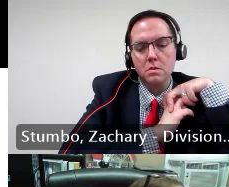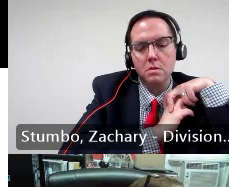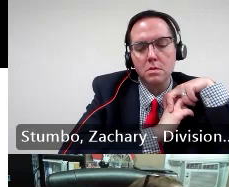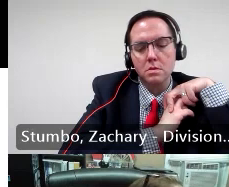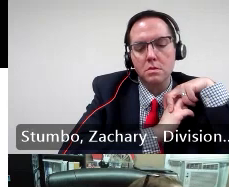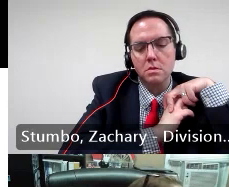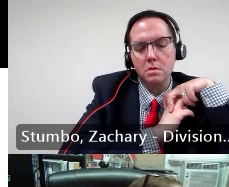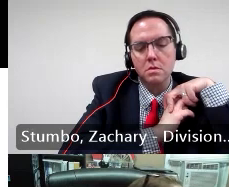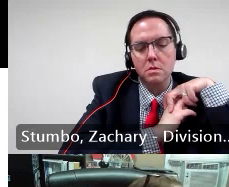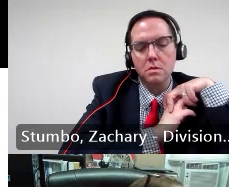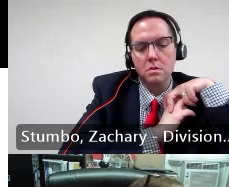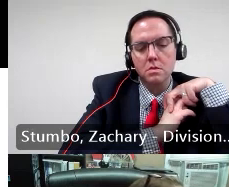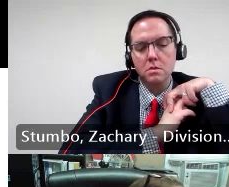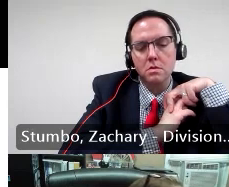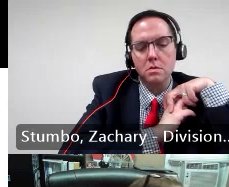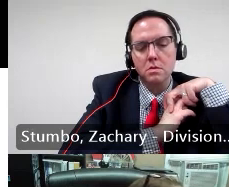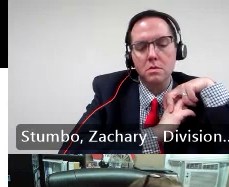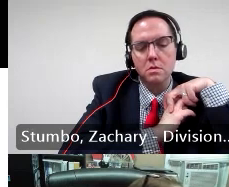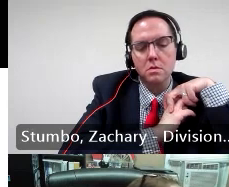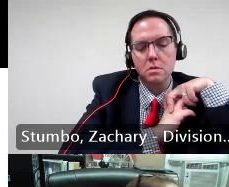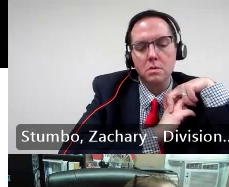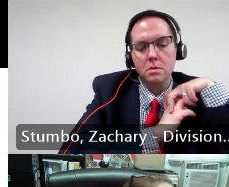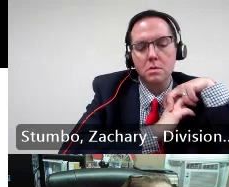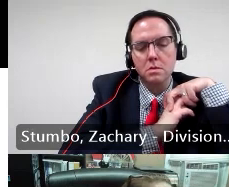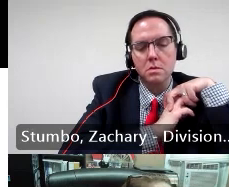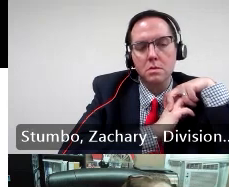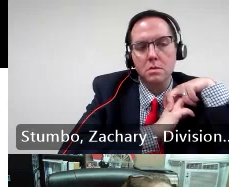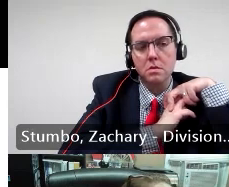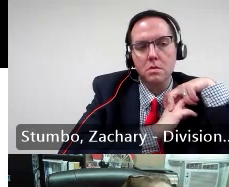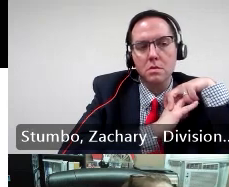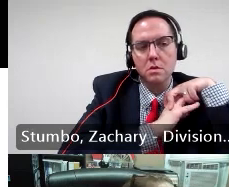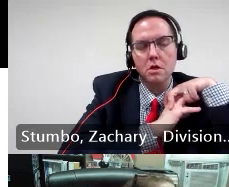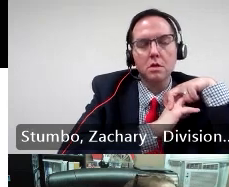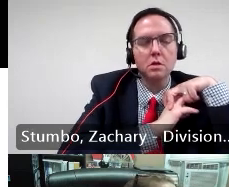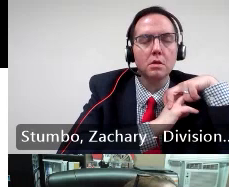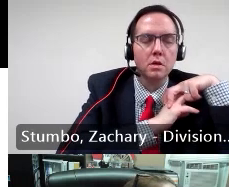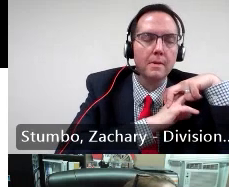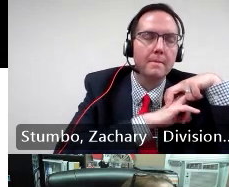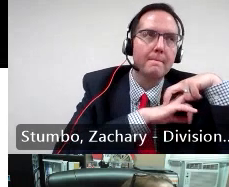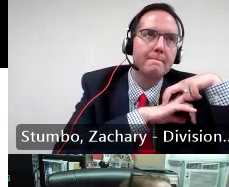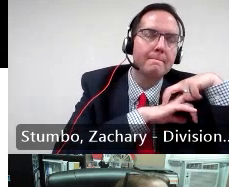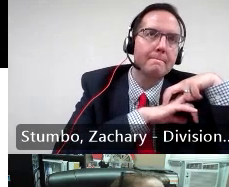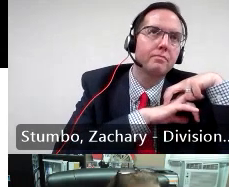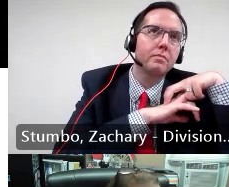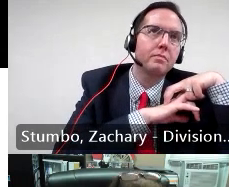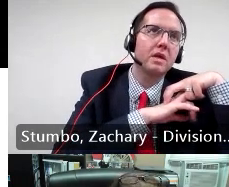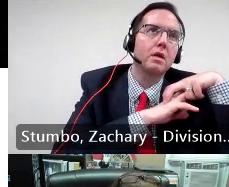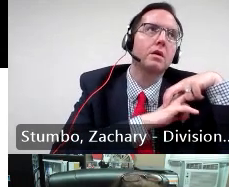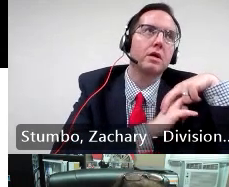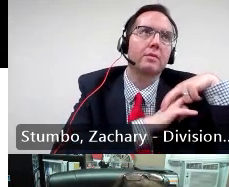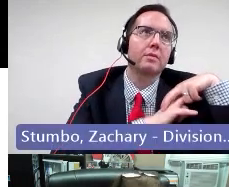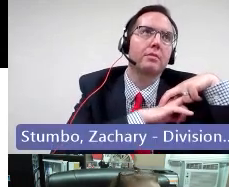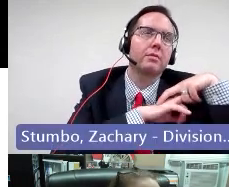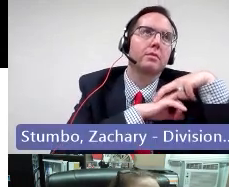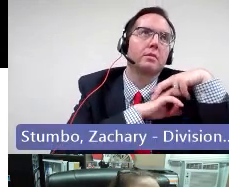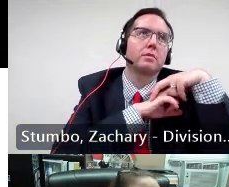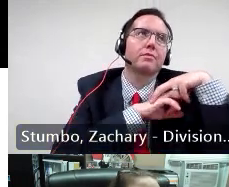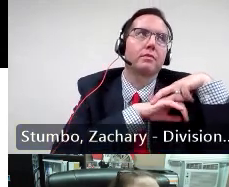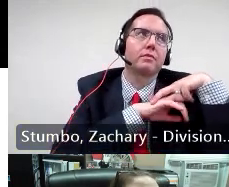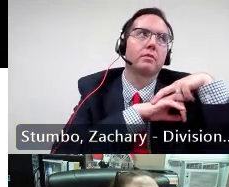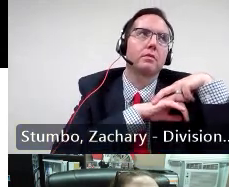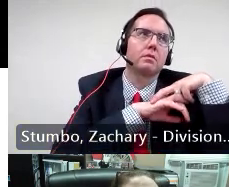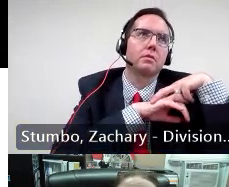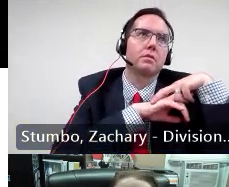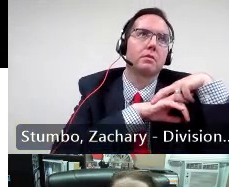like Walmart is keeping track of that for them. And I don't know how that's happening on the Walmart side of that. But then they're able to look back and see,